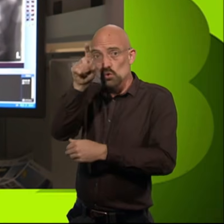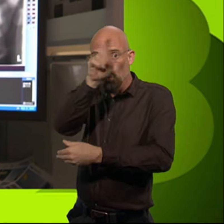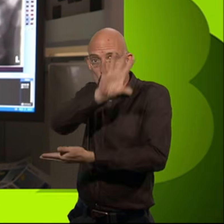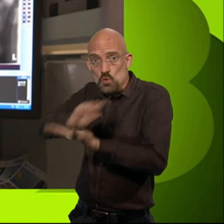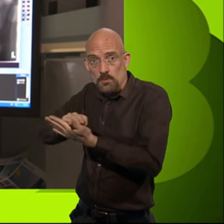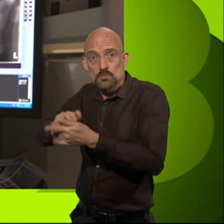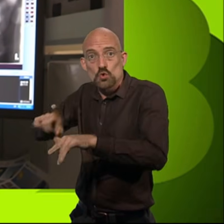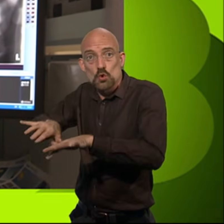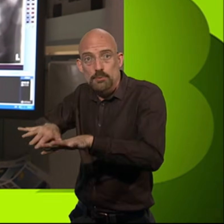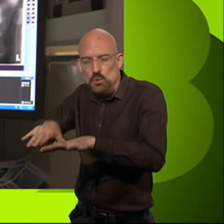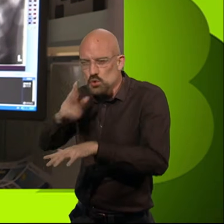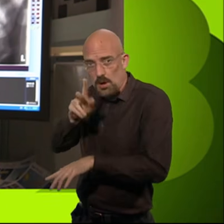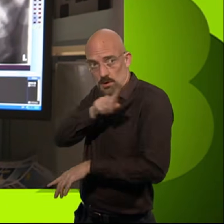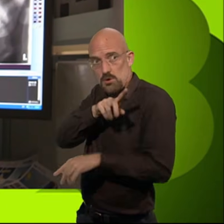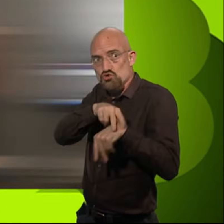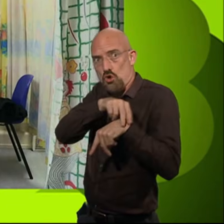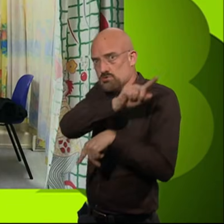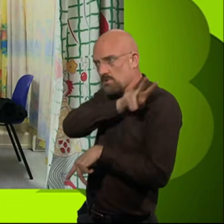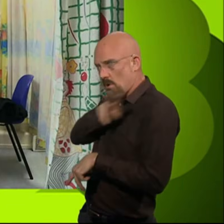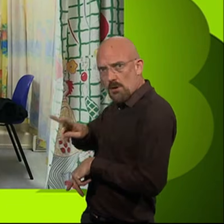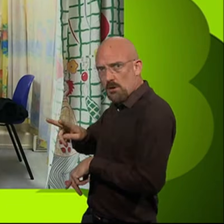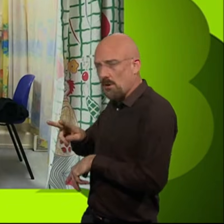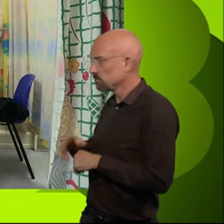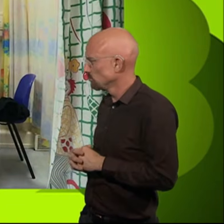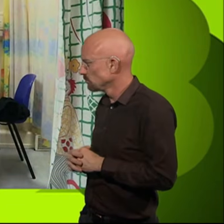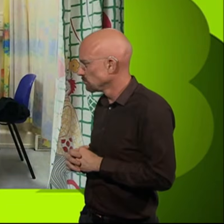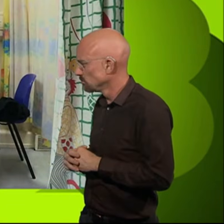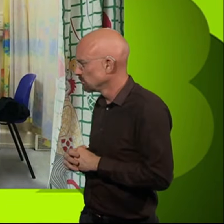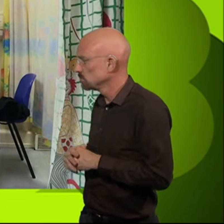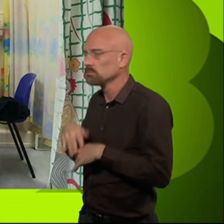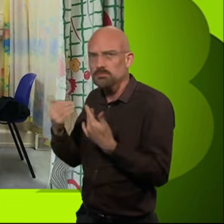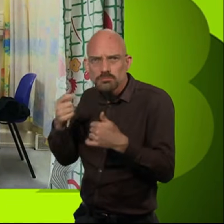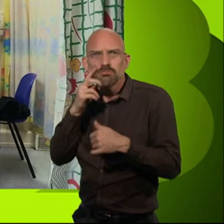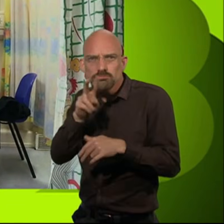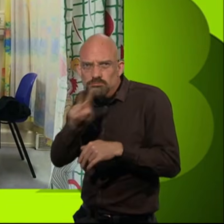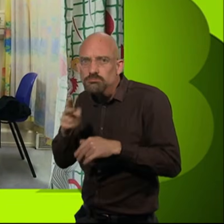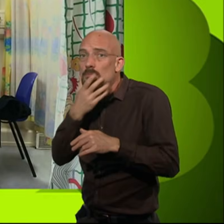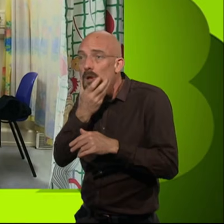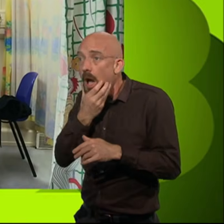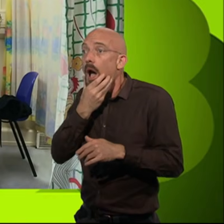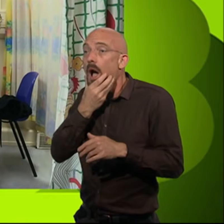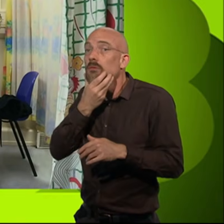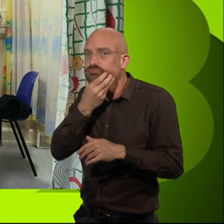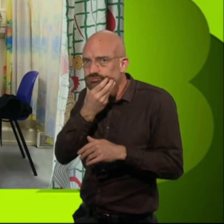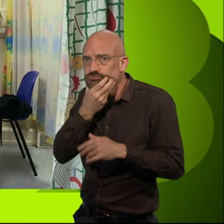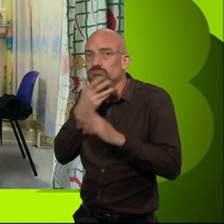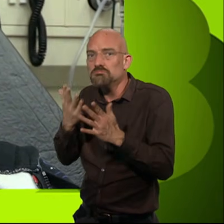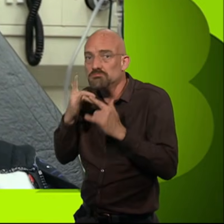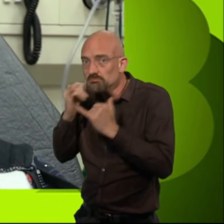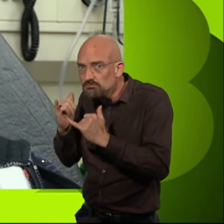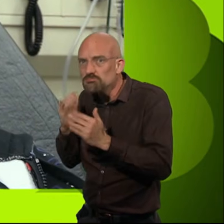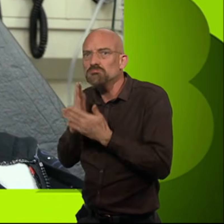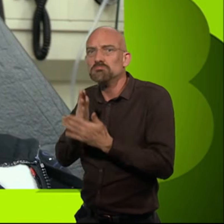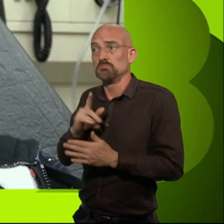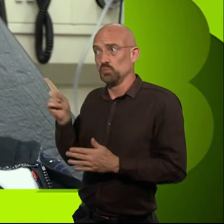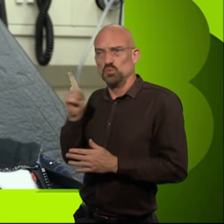the computer for the doctor to view. Now you can open and close your mouth, Rachel. What have you got to say for yourself? I knew what I'd done straight